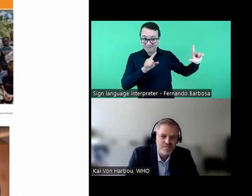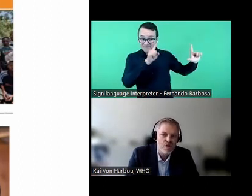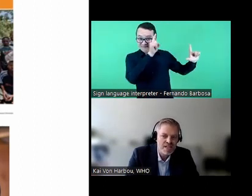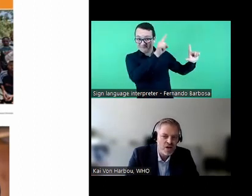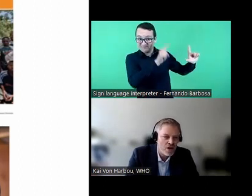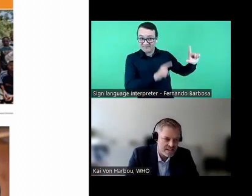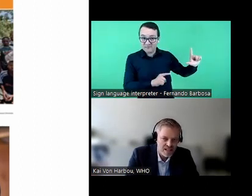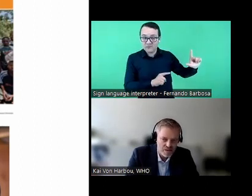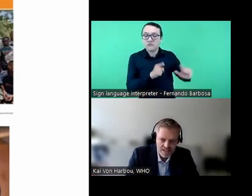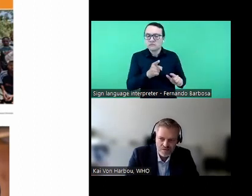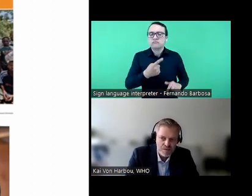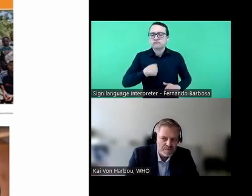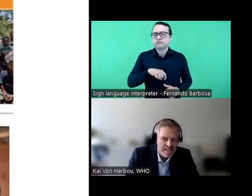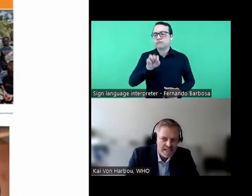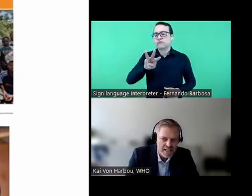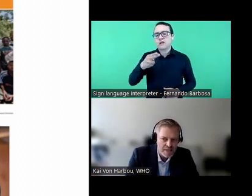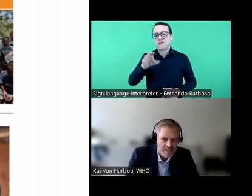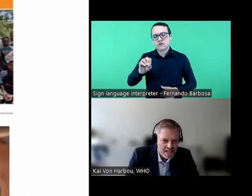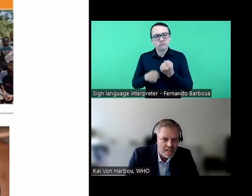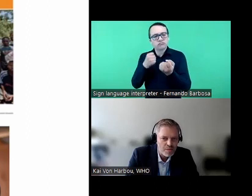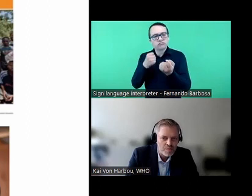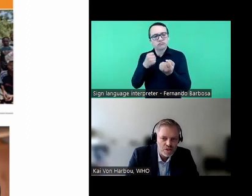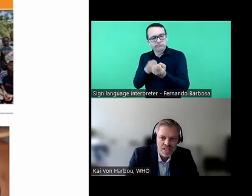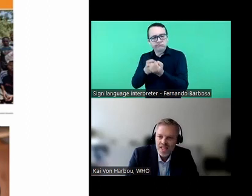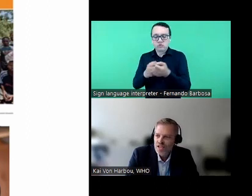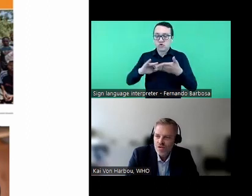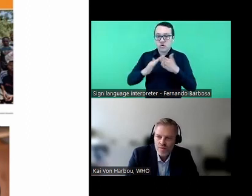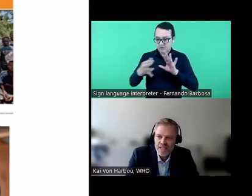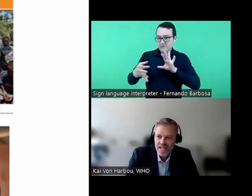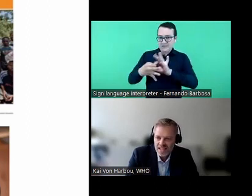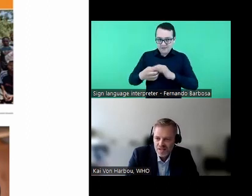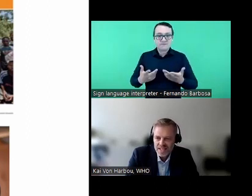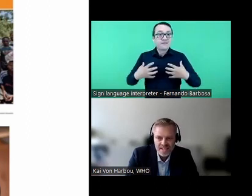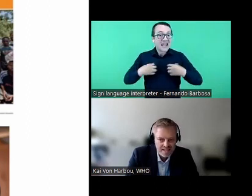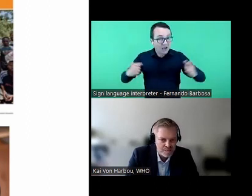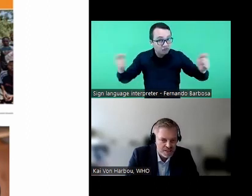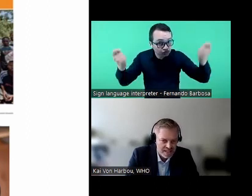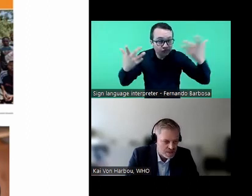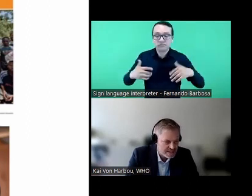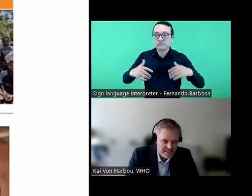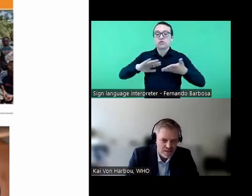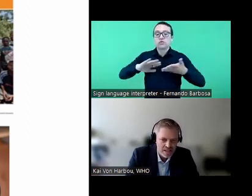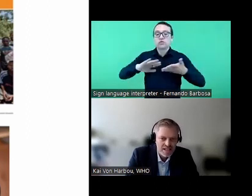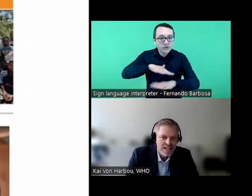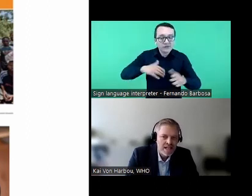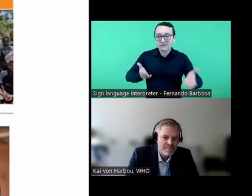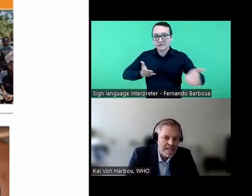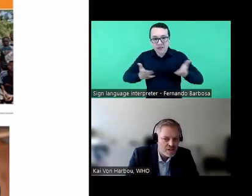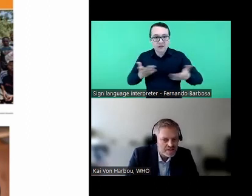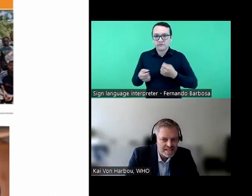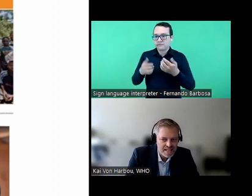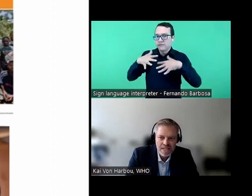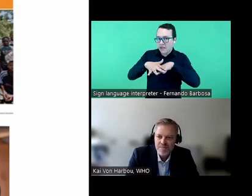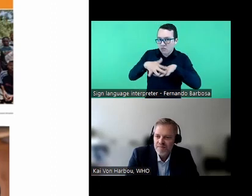WHO is offering support in all these areas, from community engagement, health promotion, to community health services and support networks, etc. And